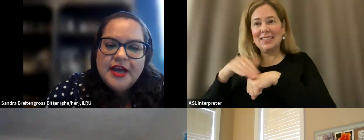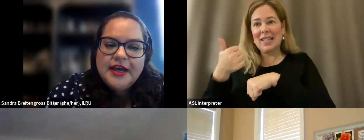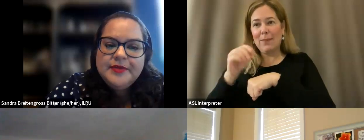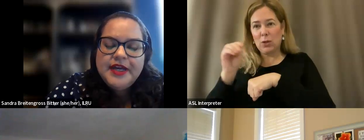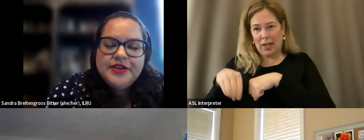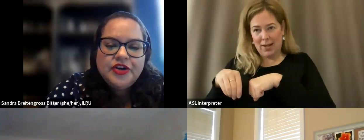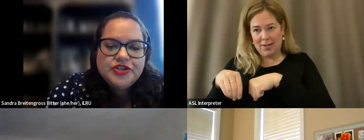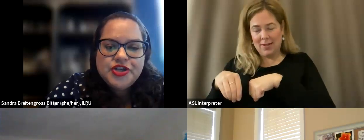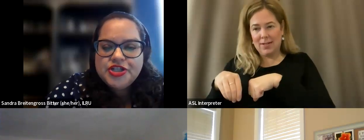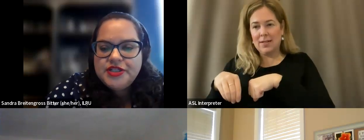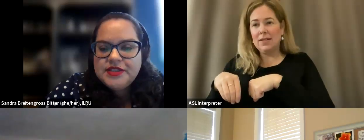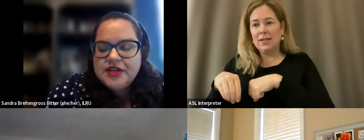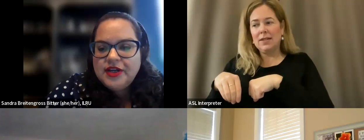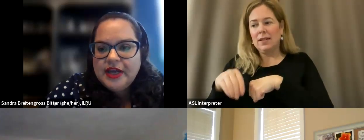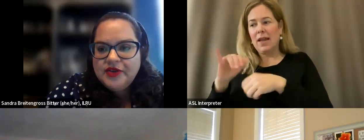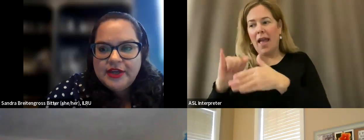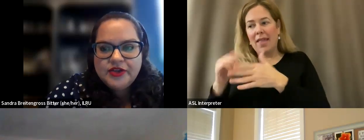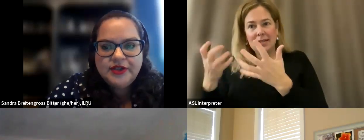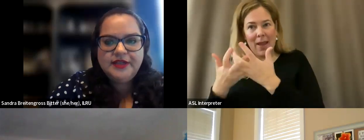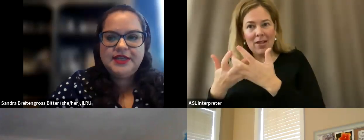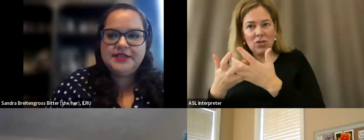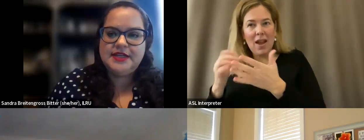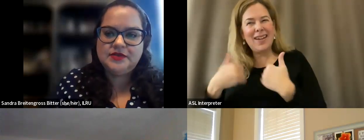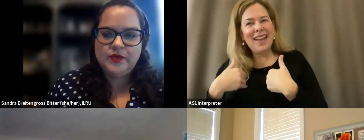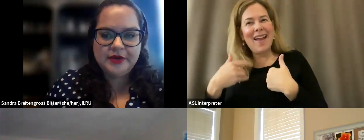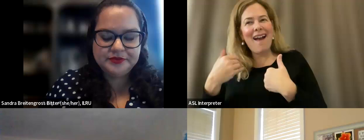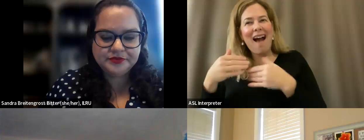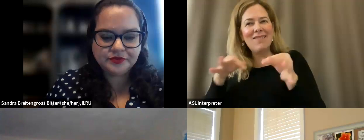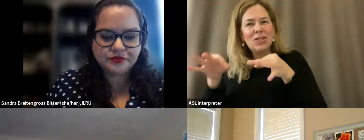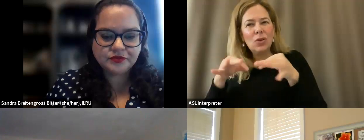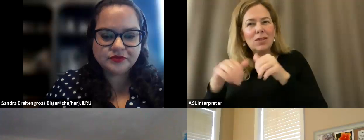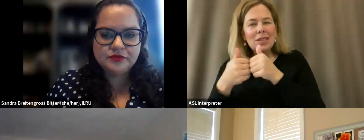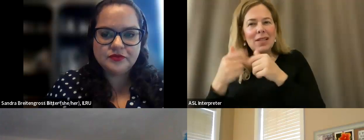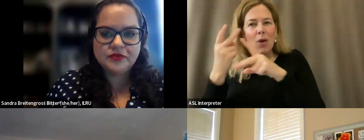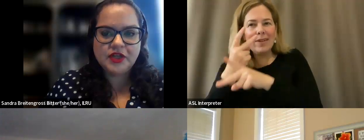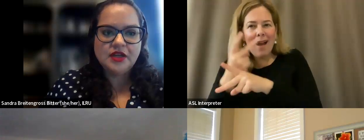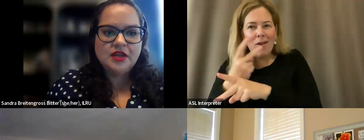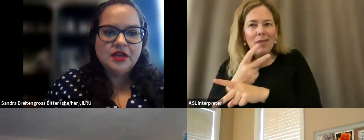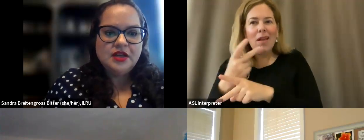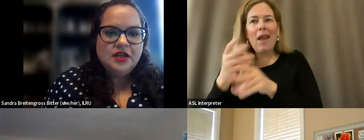match. And there are instructions on how to calculate this as well.